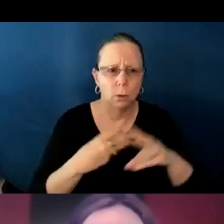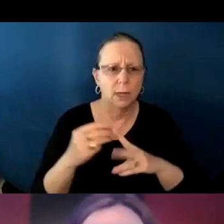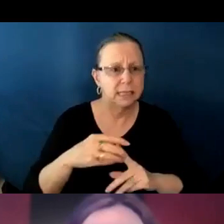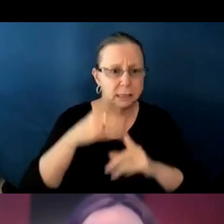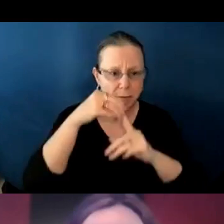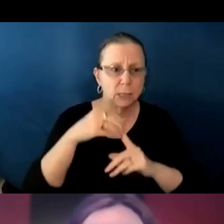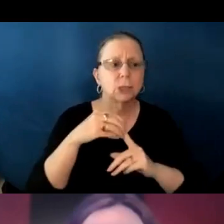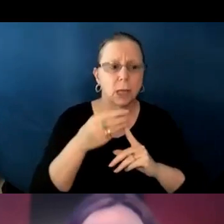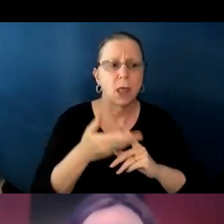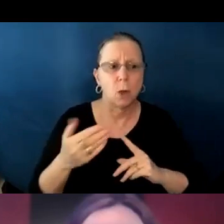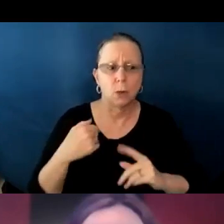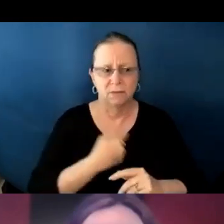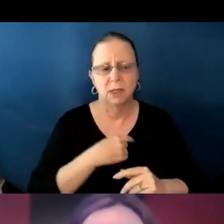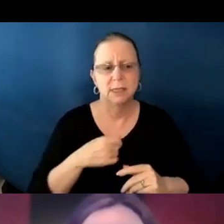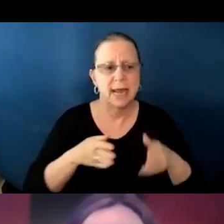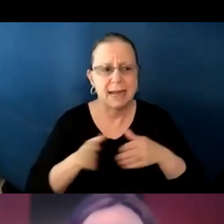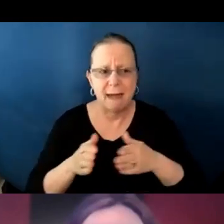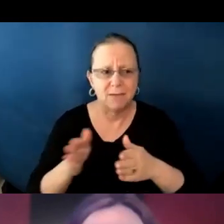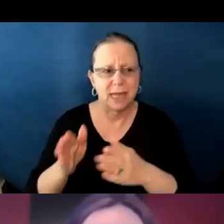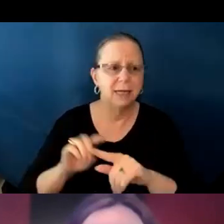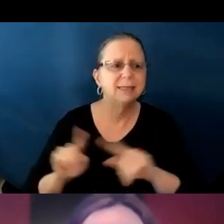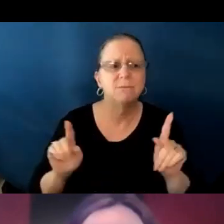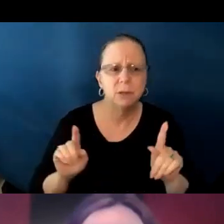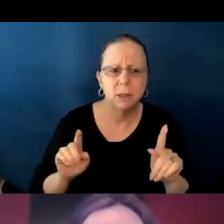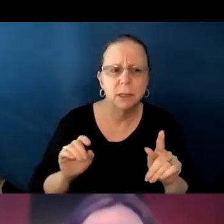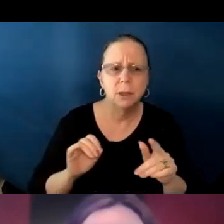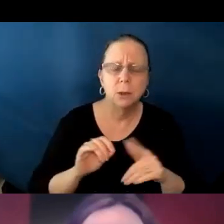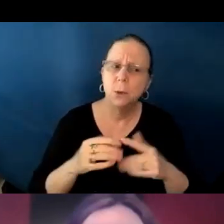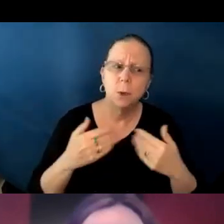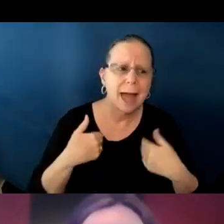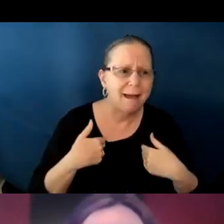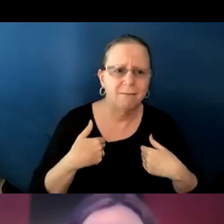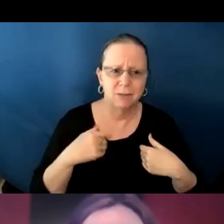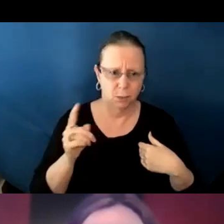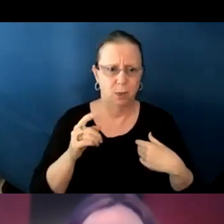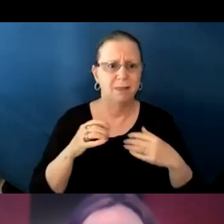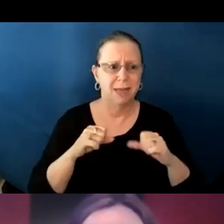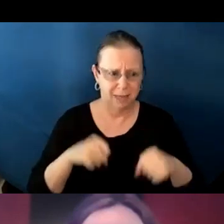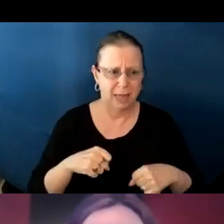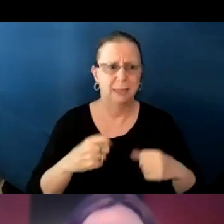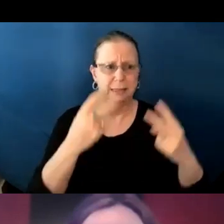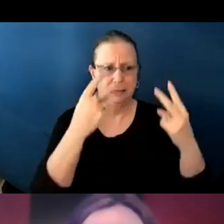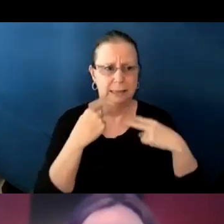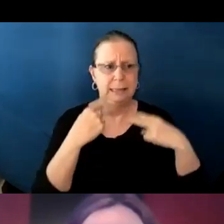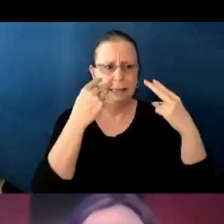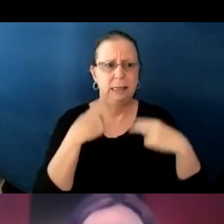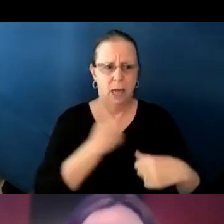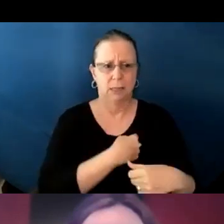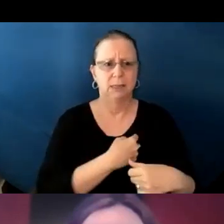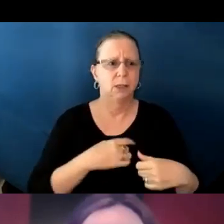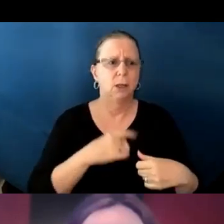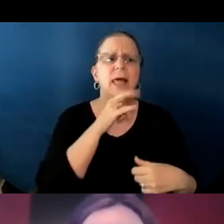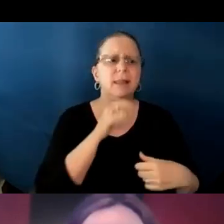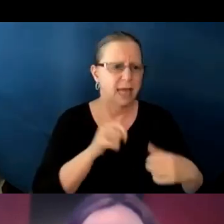who navigate differently, to have someone who can see us, who can encourage